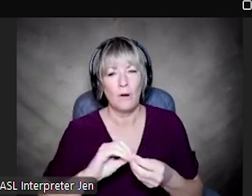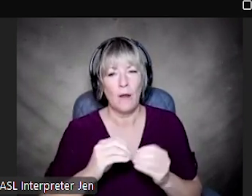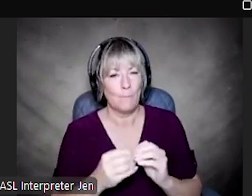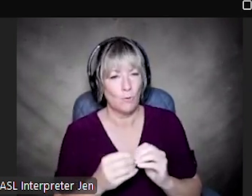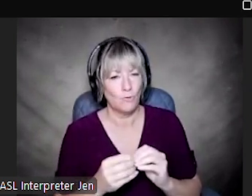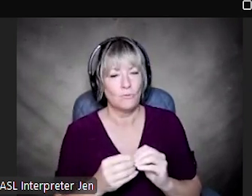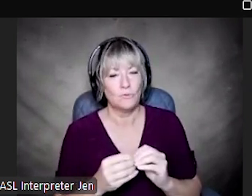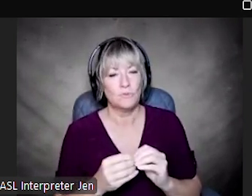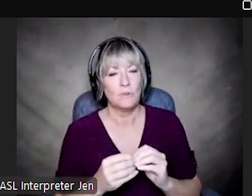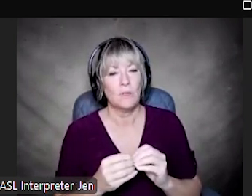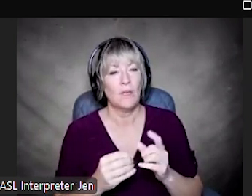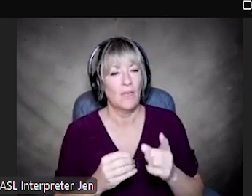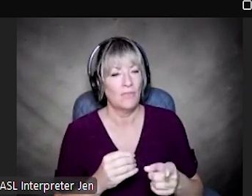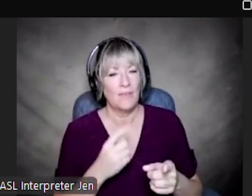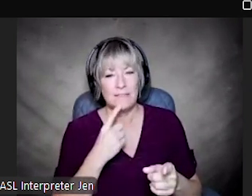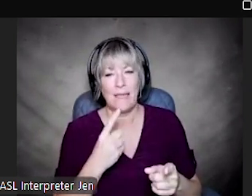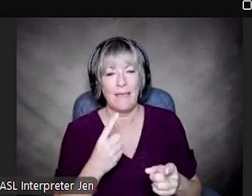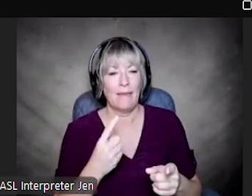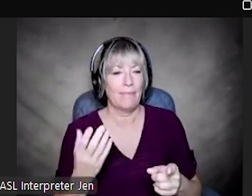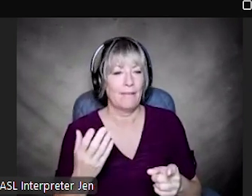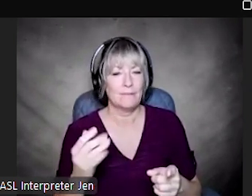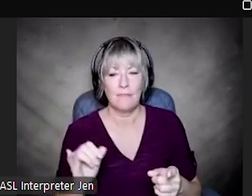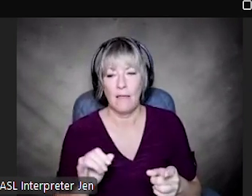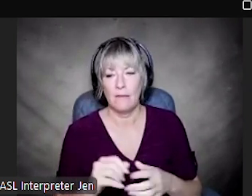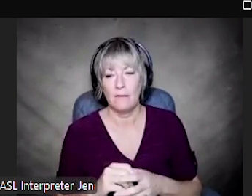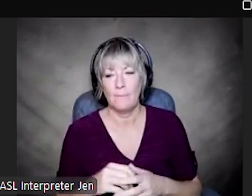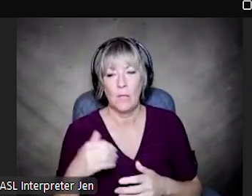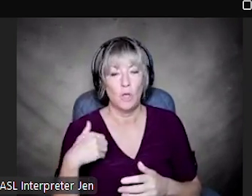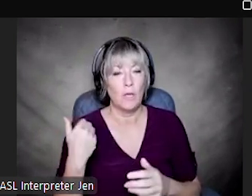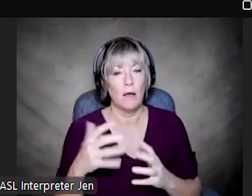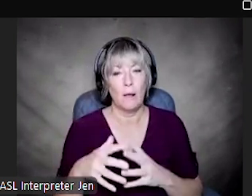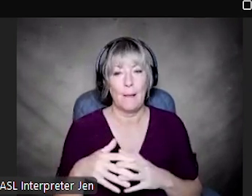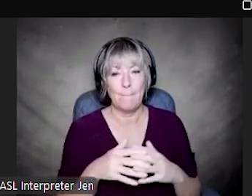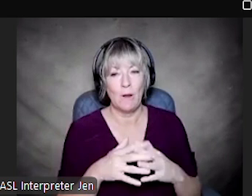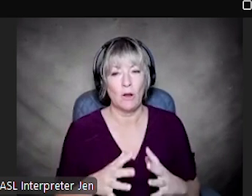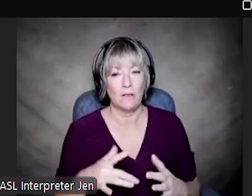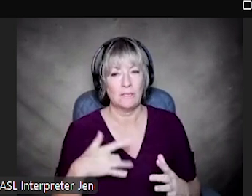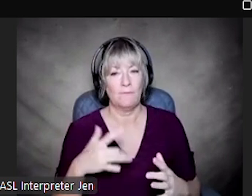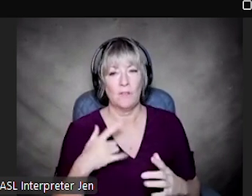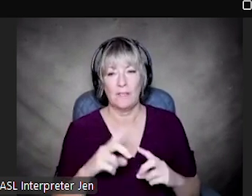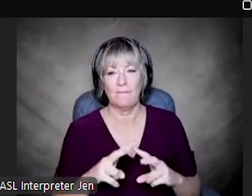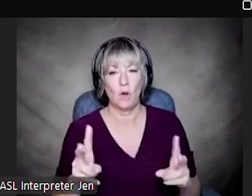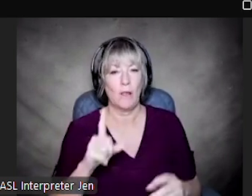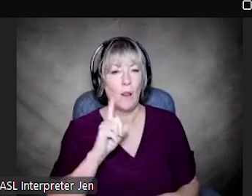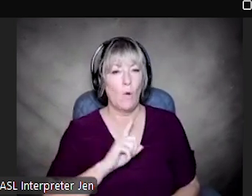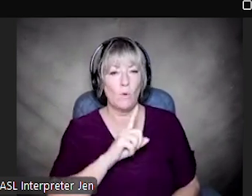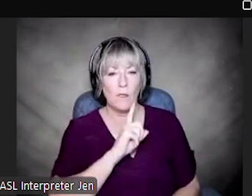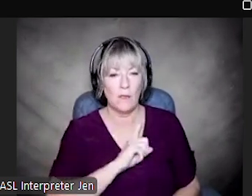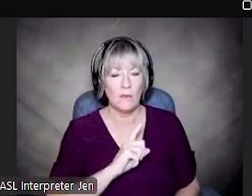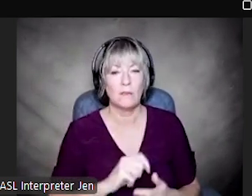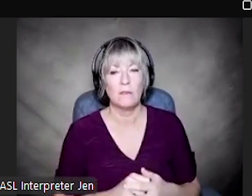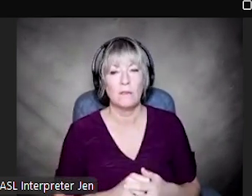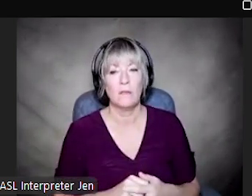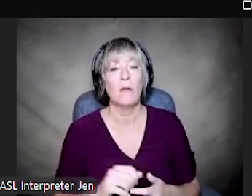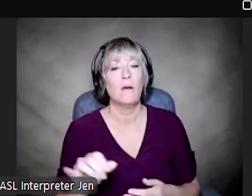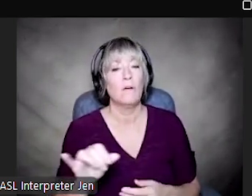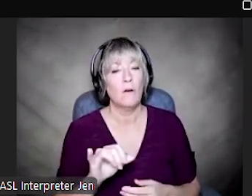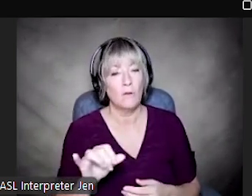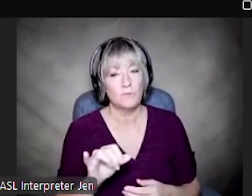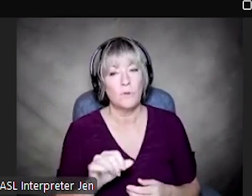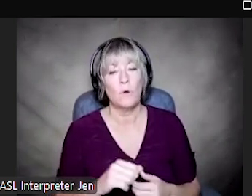these that say things like young Americans are feeling extremely lonely. They